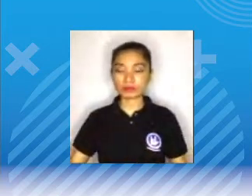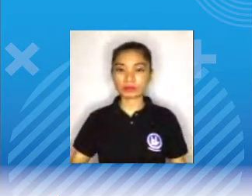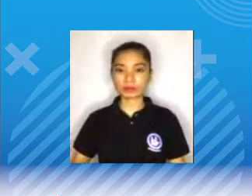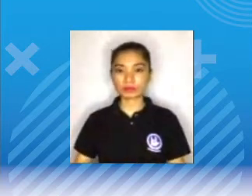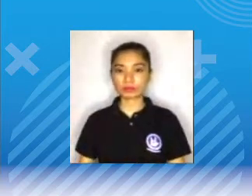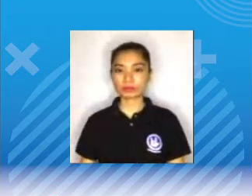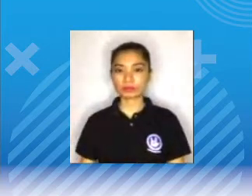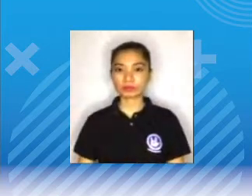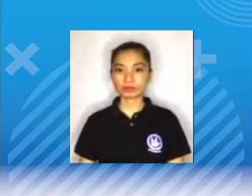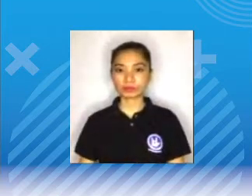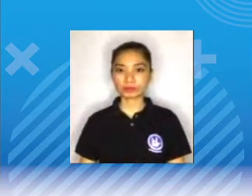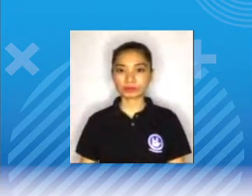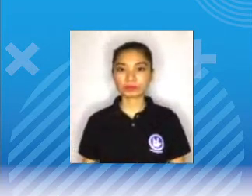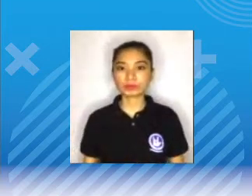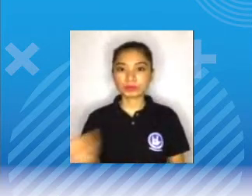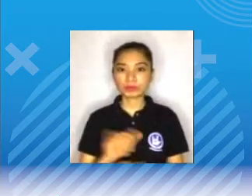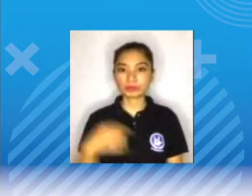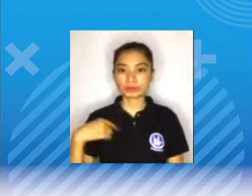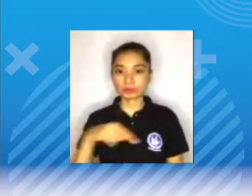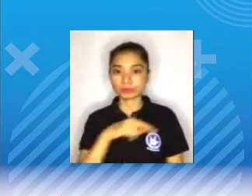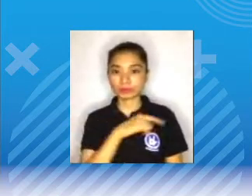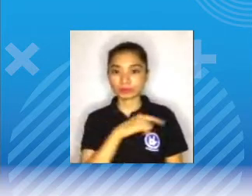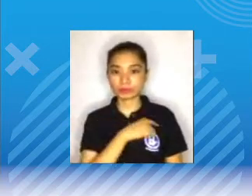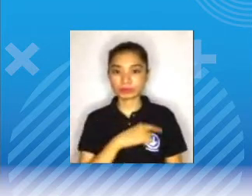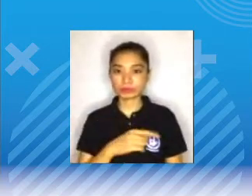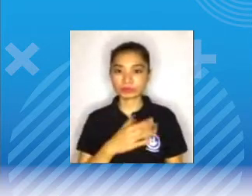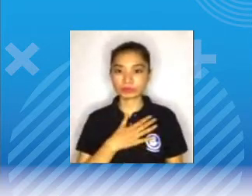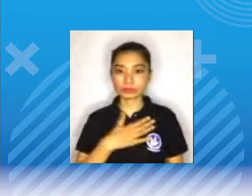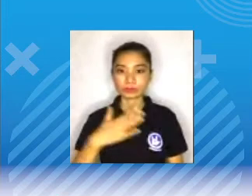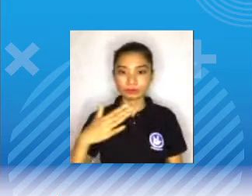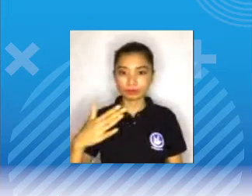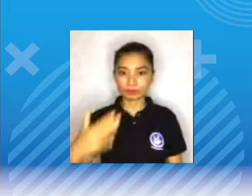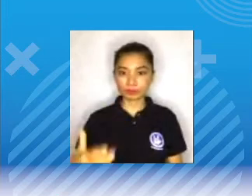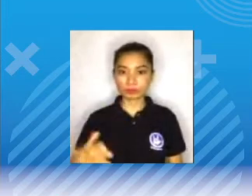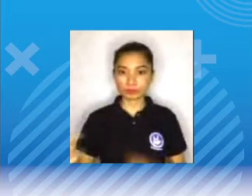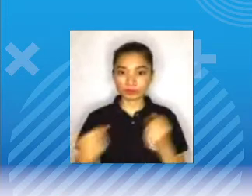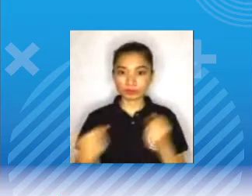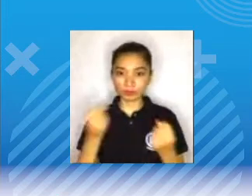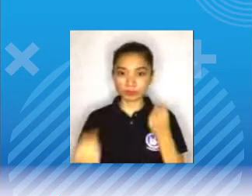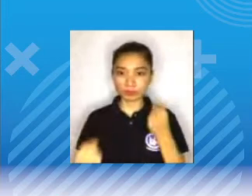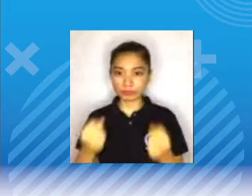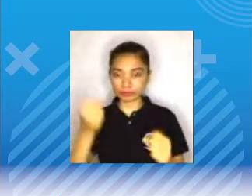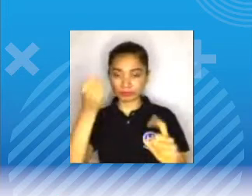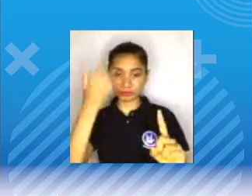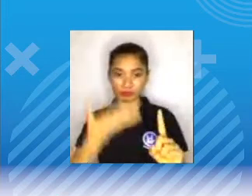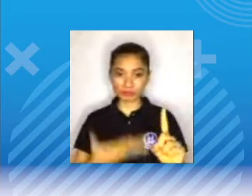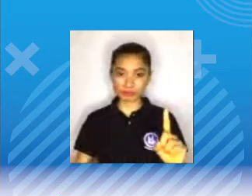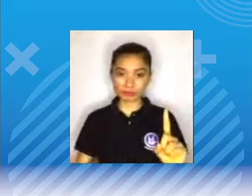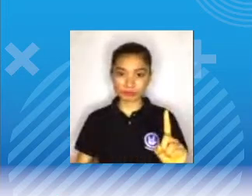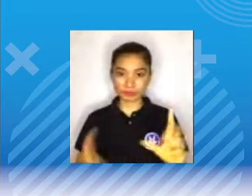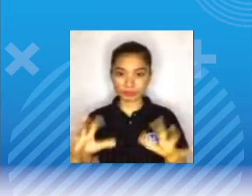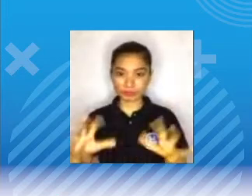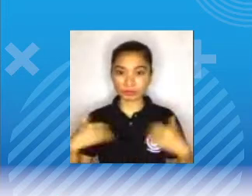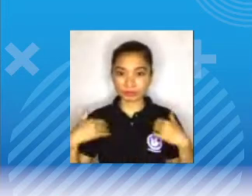promote psychological wellness. So katulad nga po yung binabanggit natin kanina, psychosocial support, ganyan. And